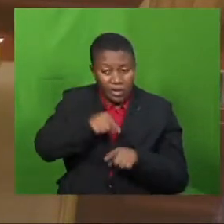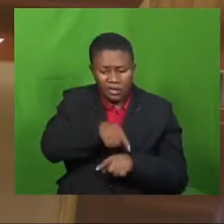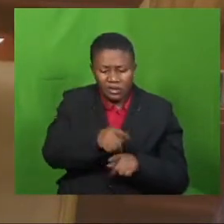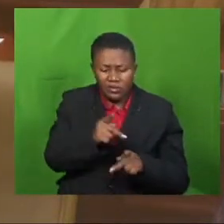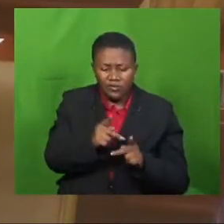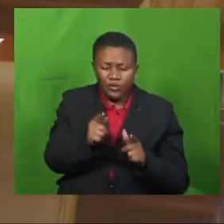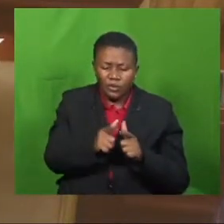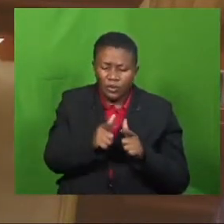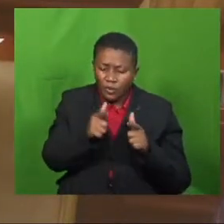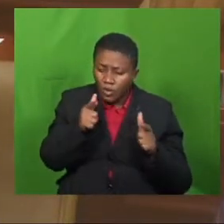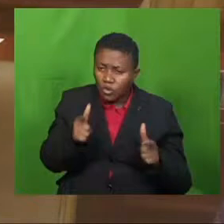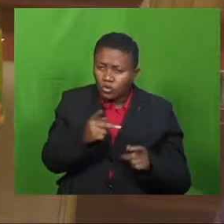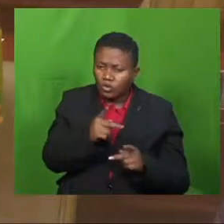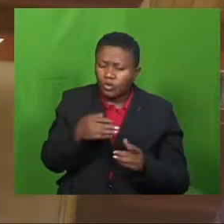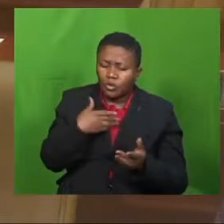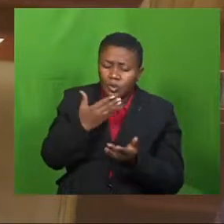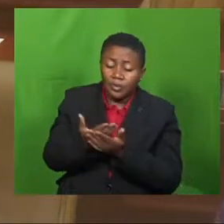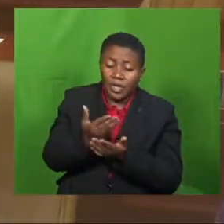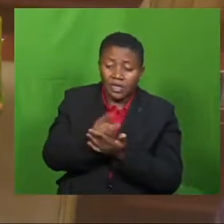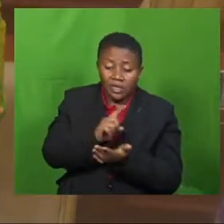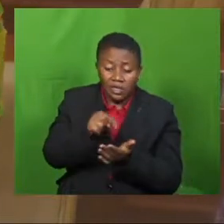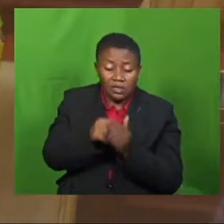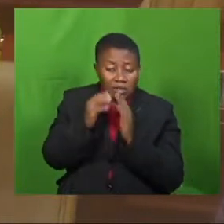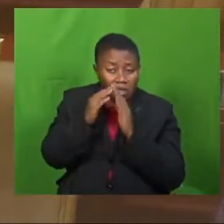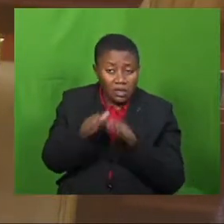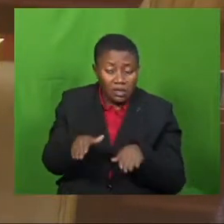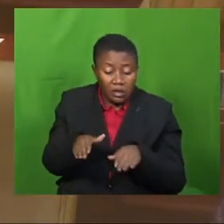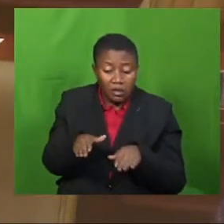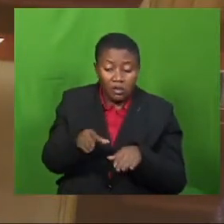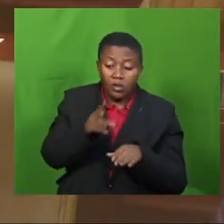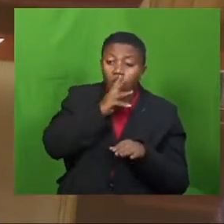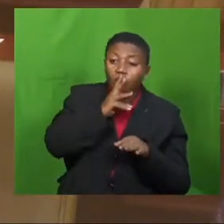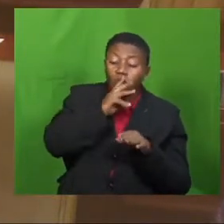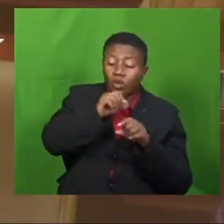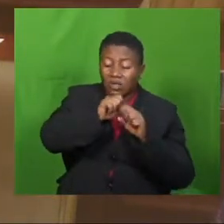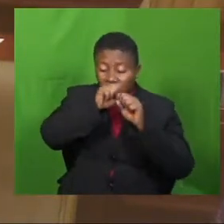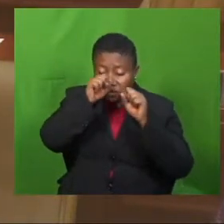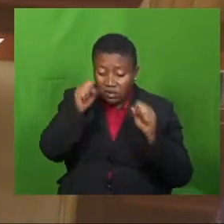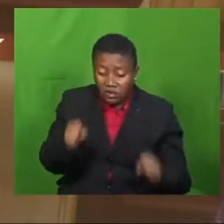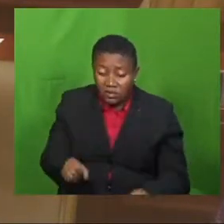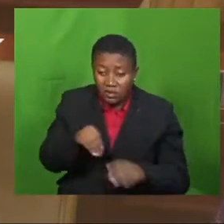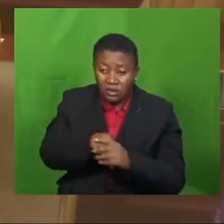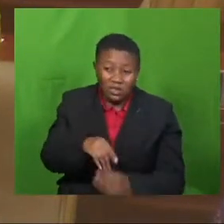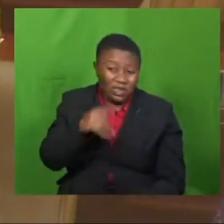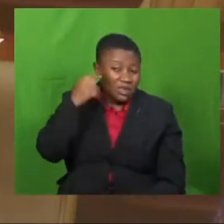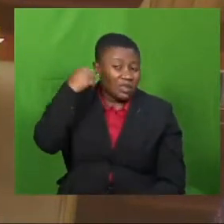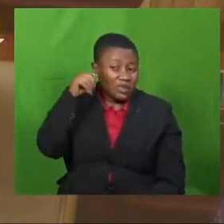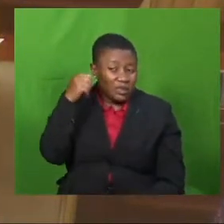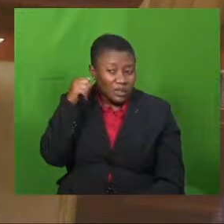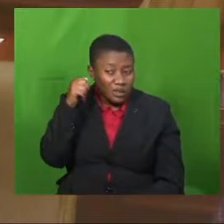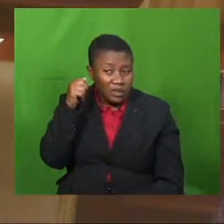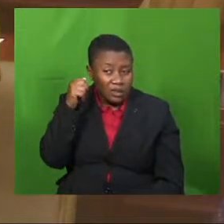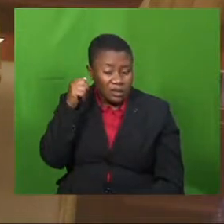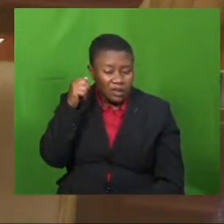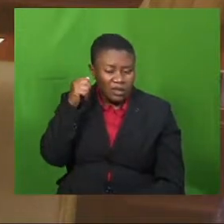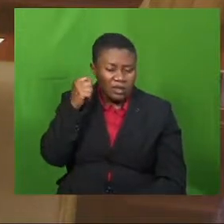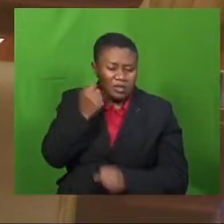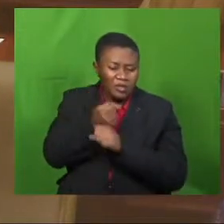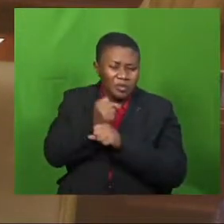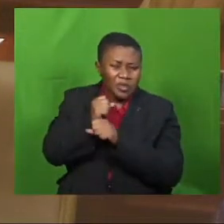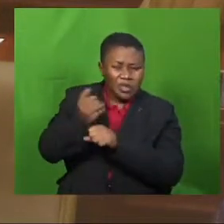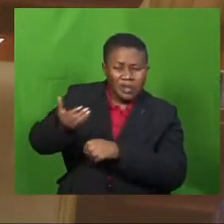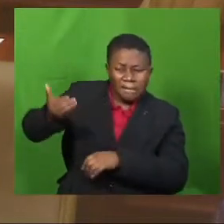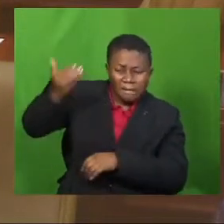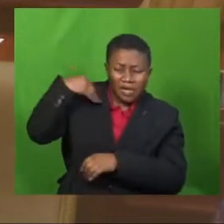committee recommends to this House. Mr. Speaker, because the water system existing in Takwa was done some 50 years ago,